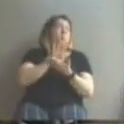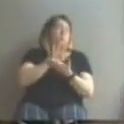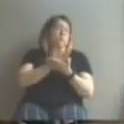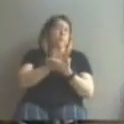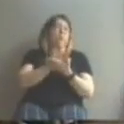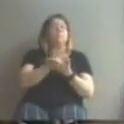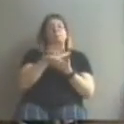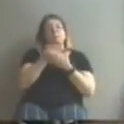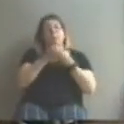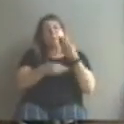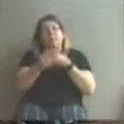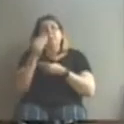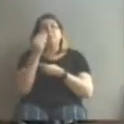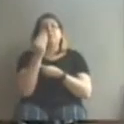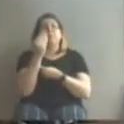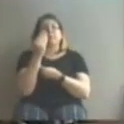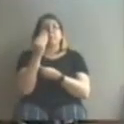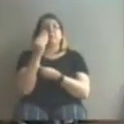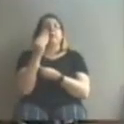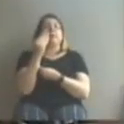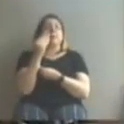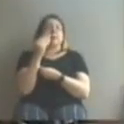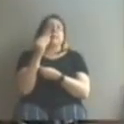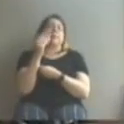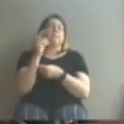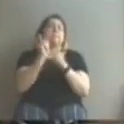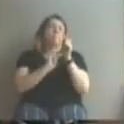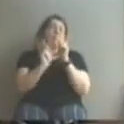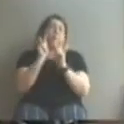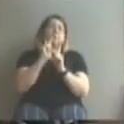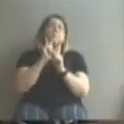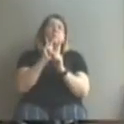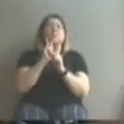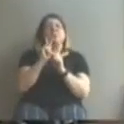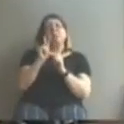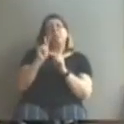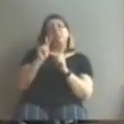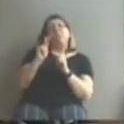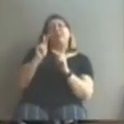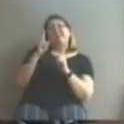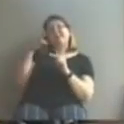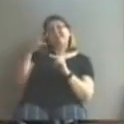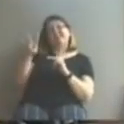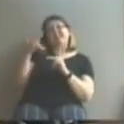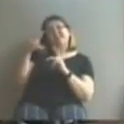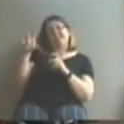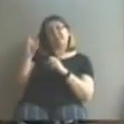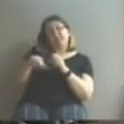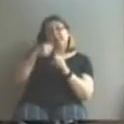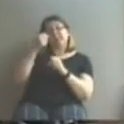That's what our budgeting and manpower get us around to. That's a long time between paint jobs within a school.